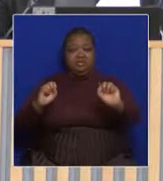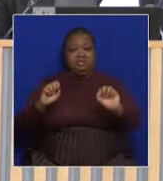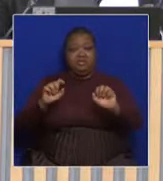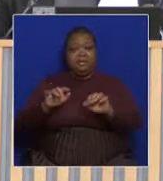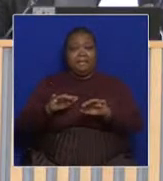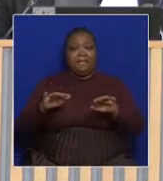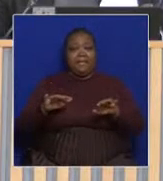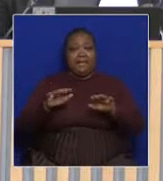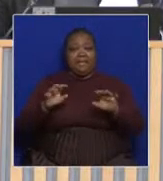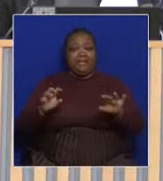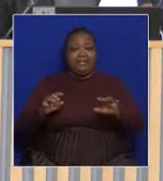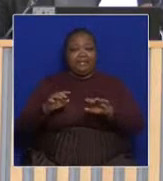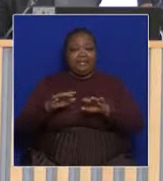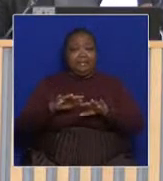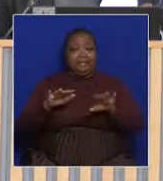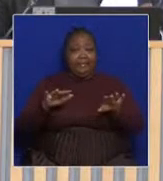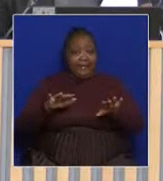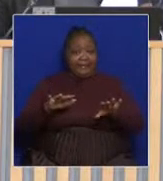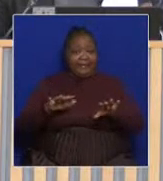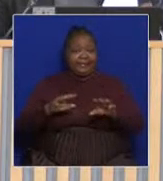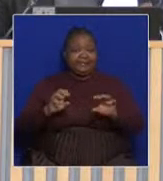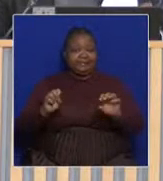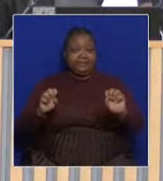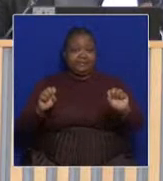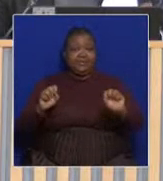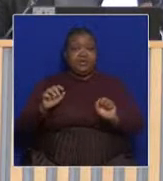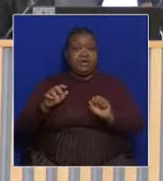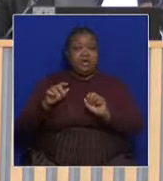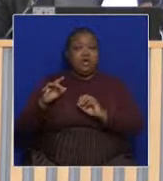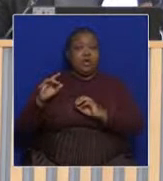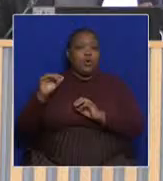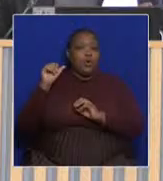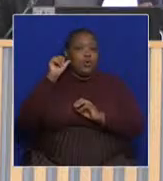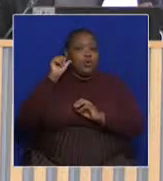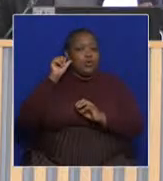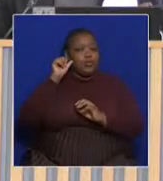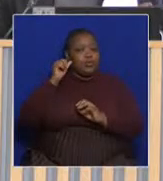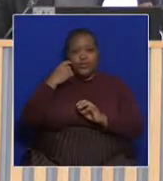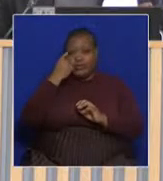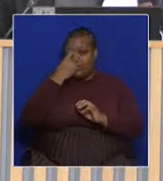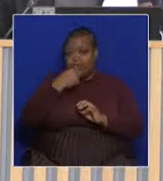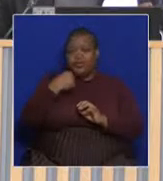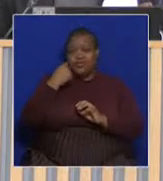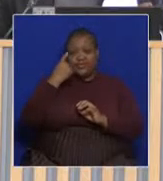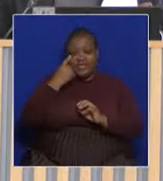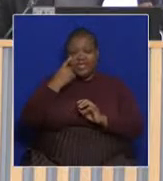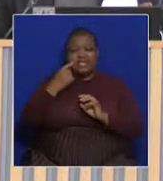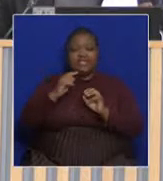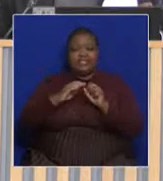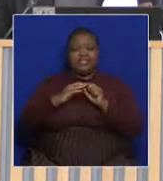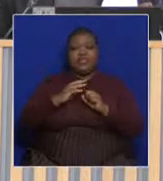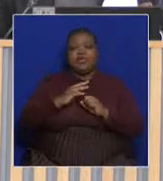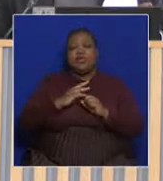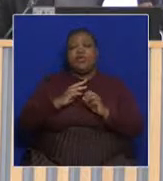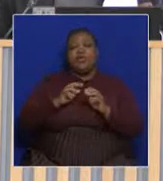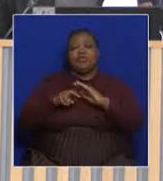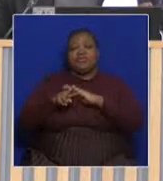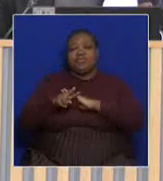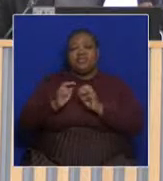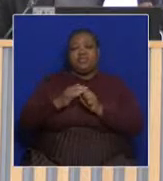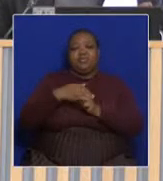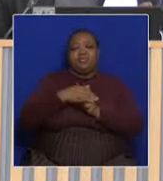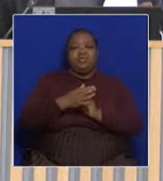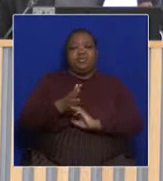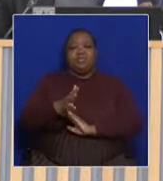publicly via audio link, and his face or visual features will be concealed. 3. Members of the media and